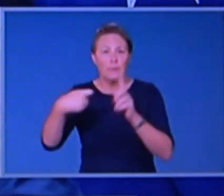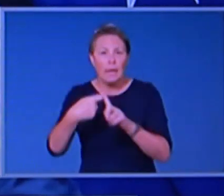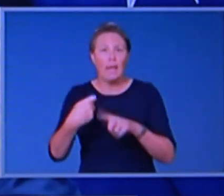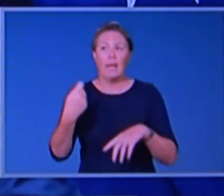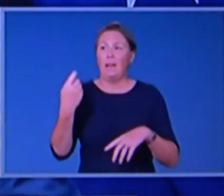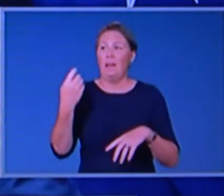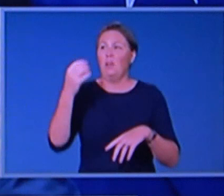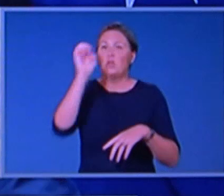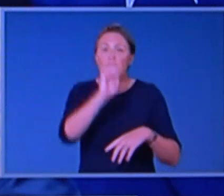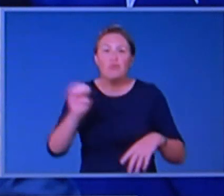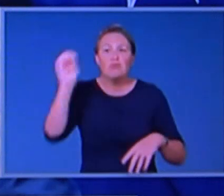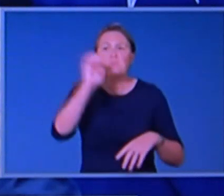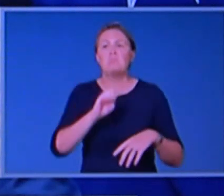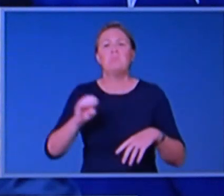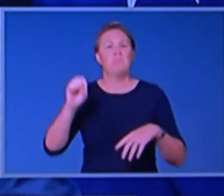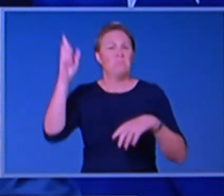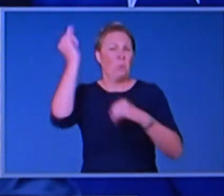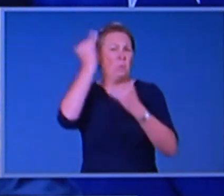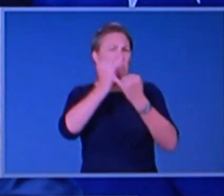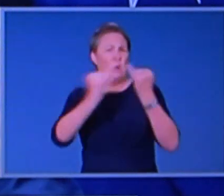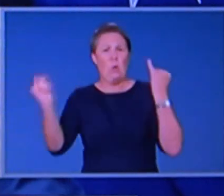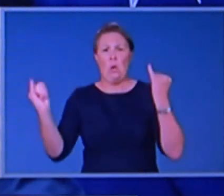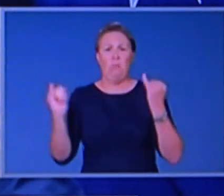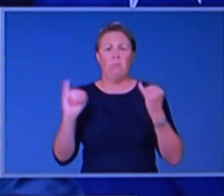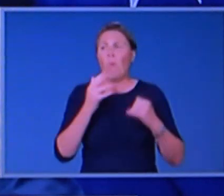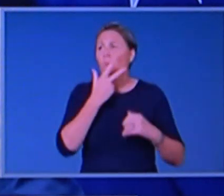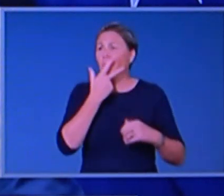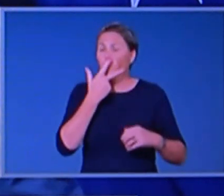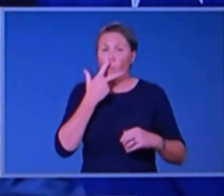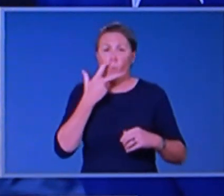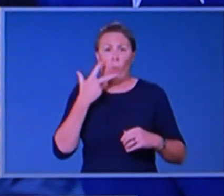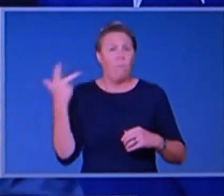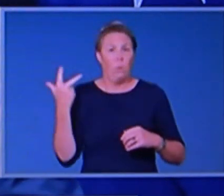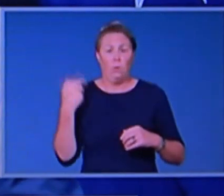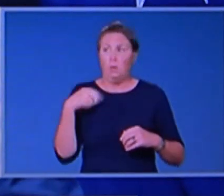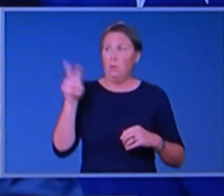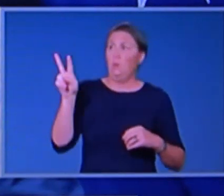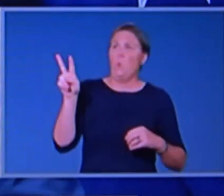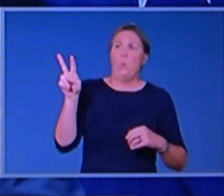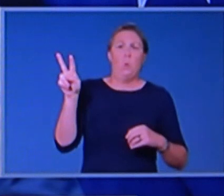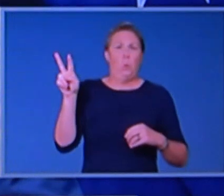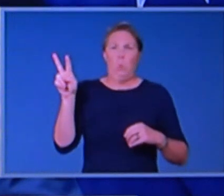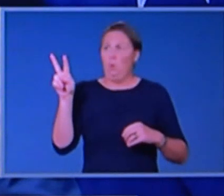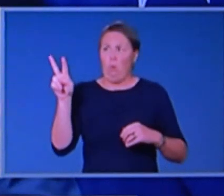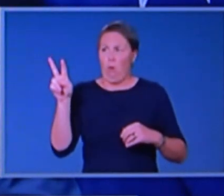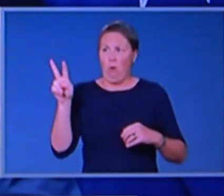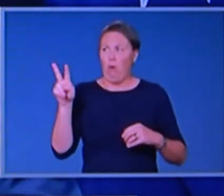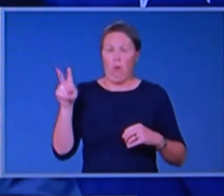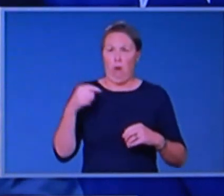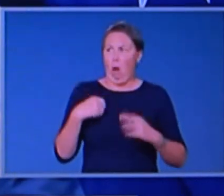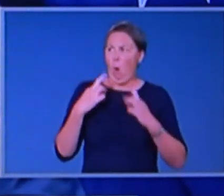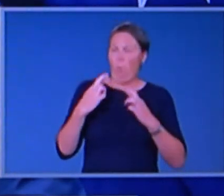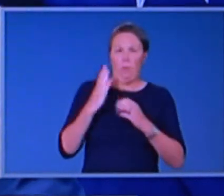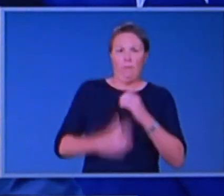Europe, where they are in the middle of a devastating crisis, well beyond what I think most Australians can even imagine at the